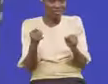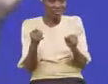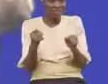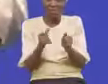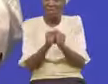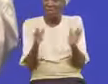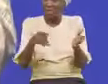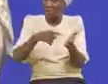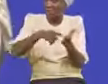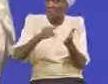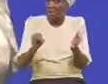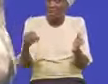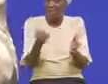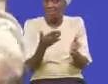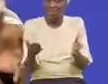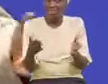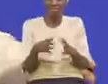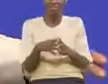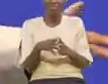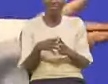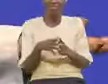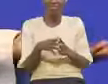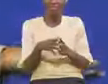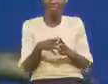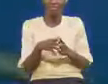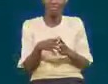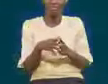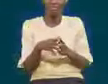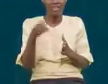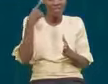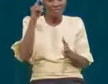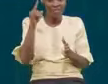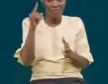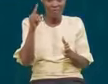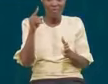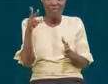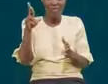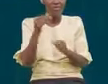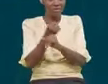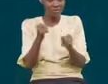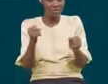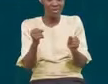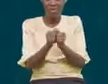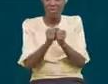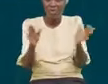kpɔkpɔa. Ye hã mi ma ke fue aɖeke o. Xena xɔxɔ ƒlea.